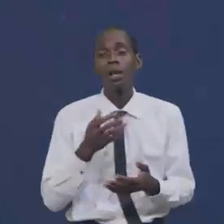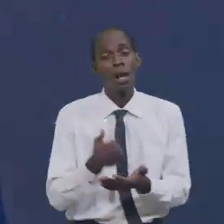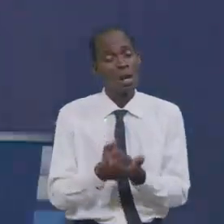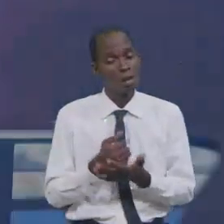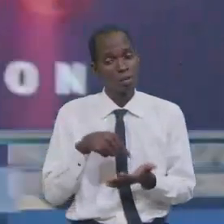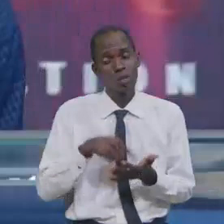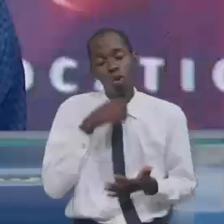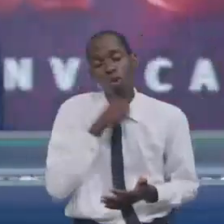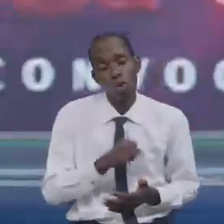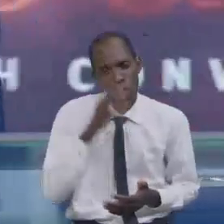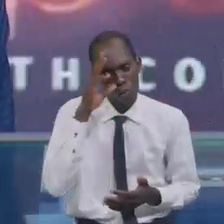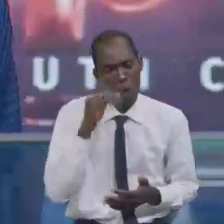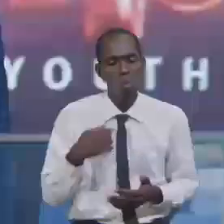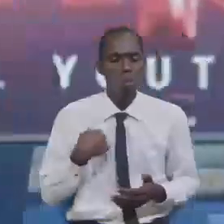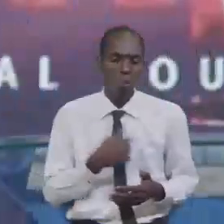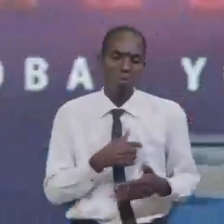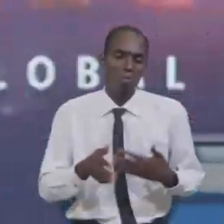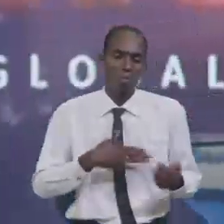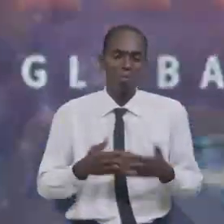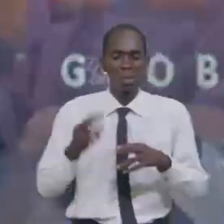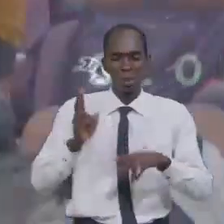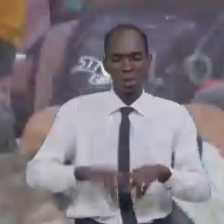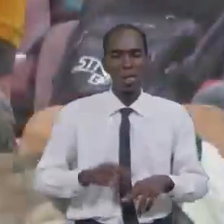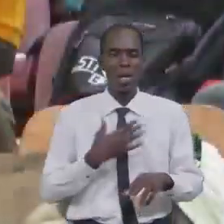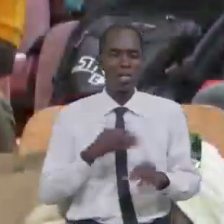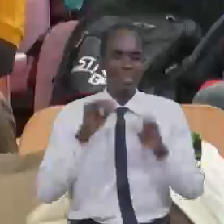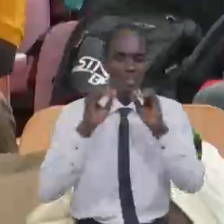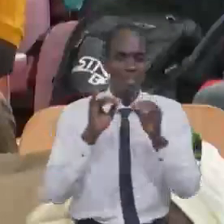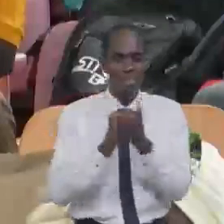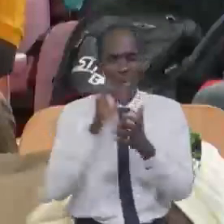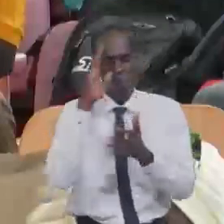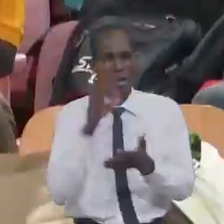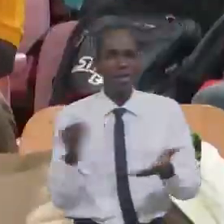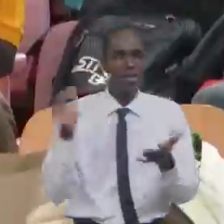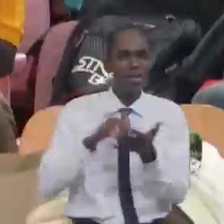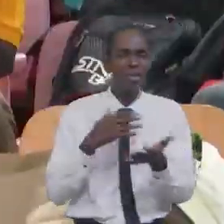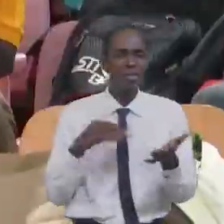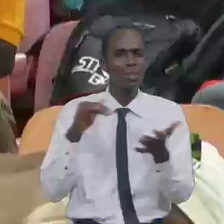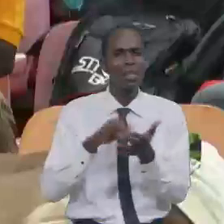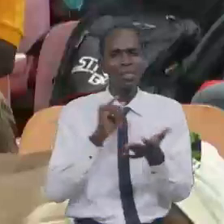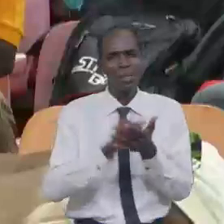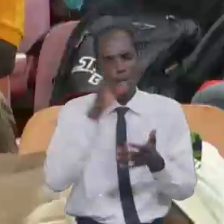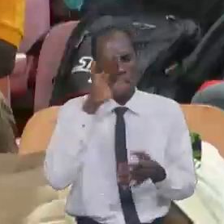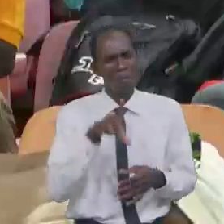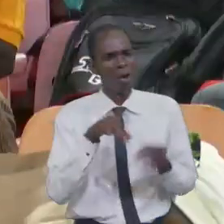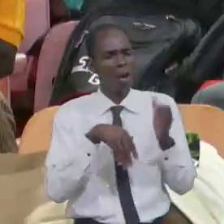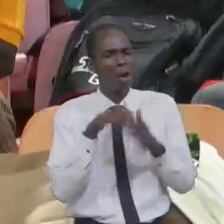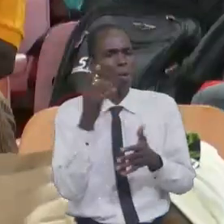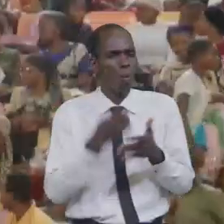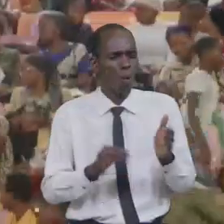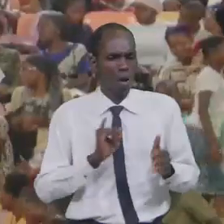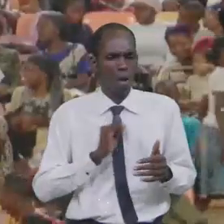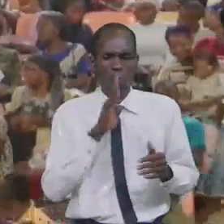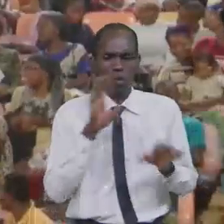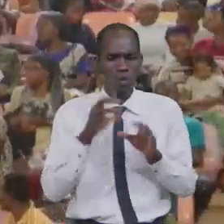sit down, and then I teach him over and over. And I discovered that's what I've been doing, not just for him in year one,